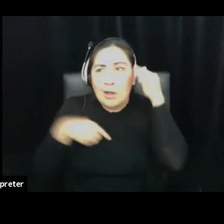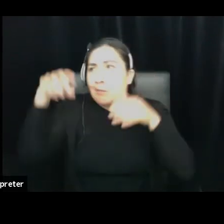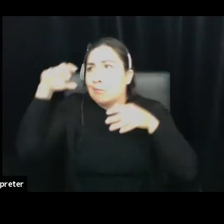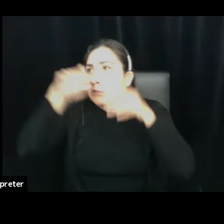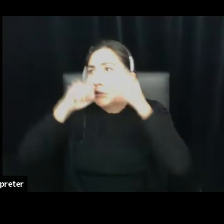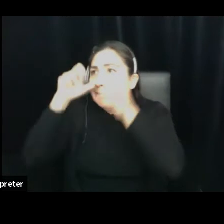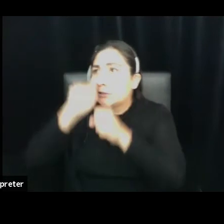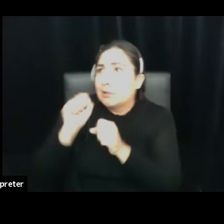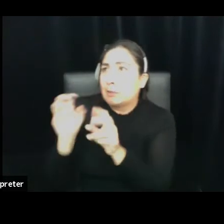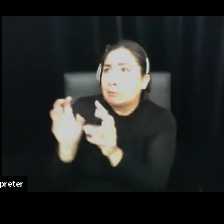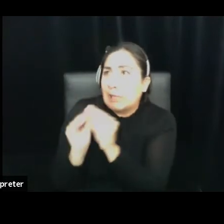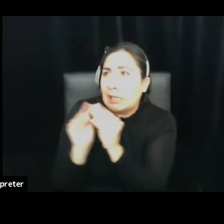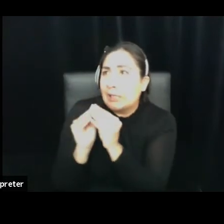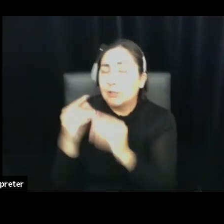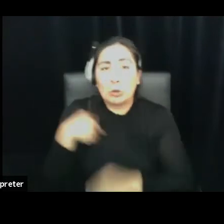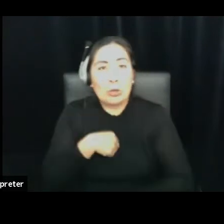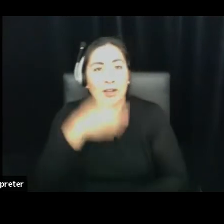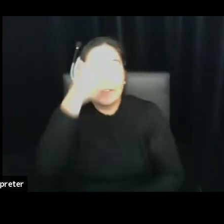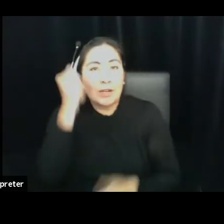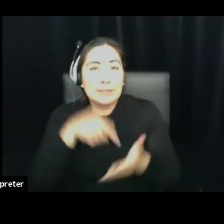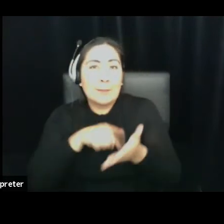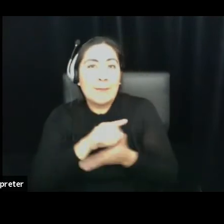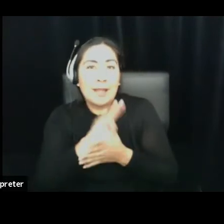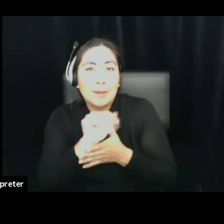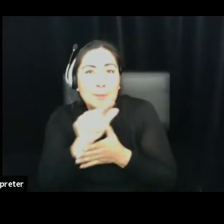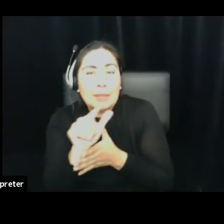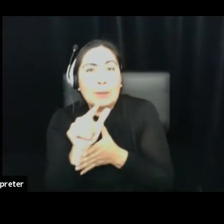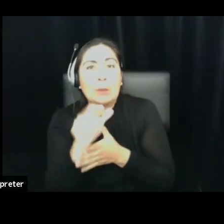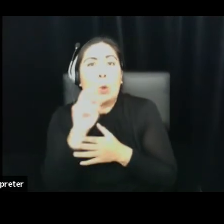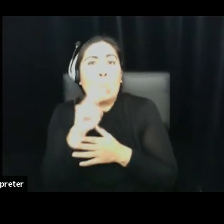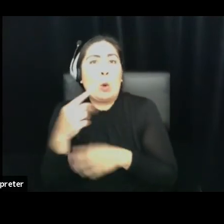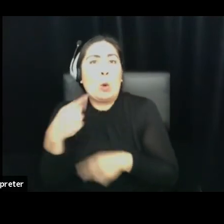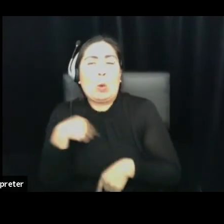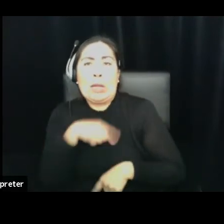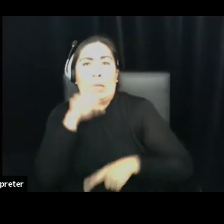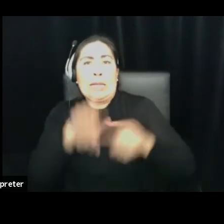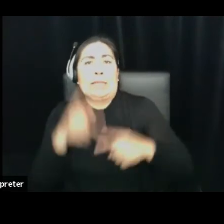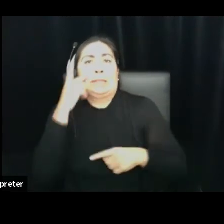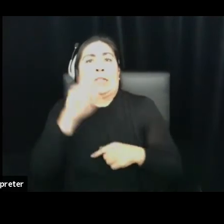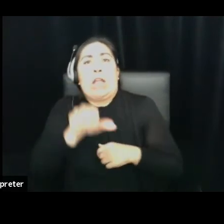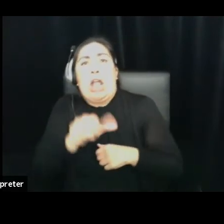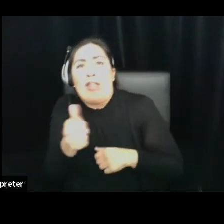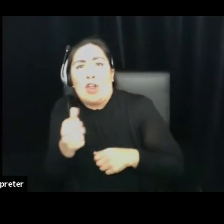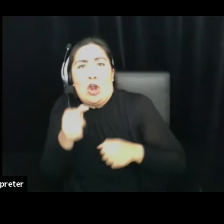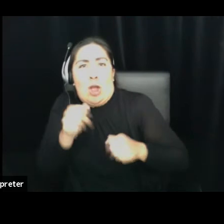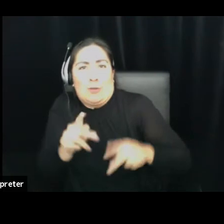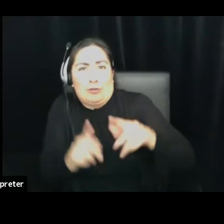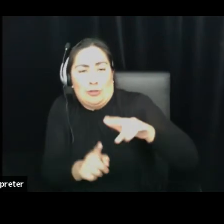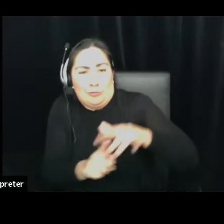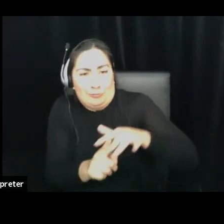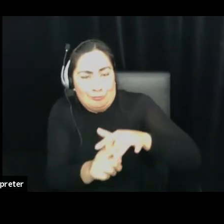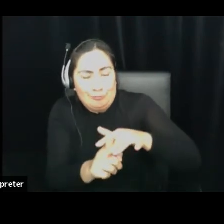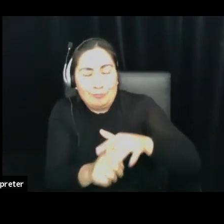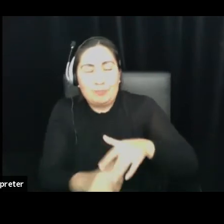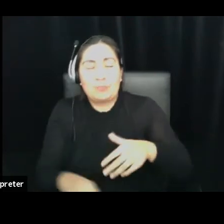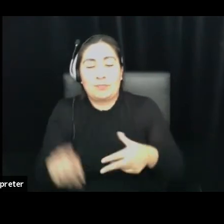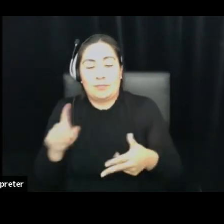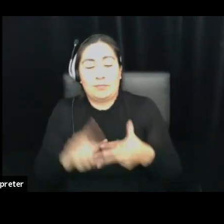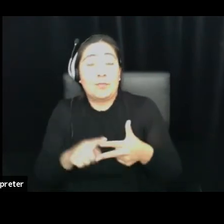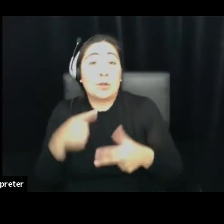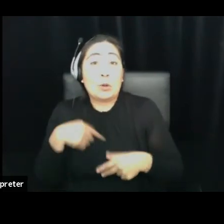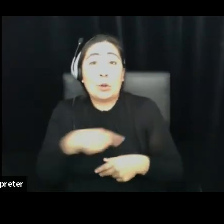bill, or are unable to see other opportunities. Number two, we lose our